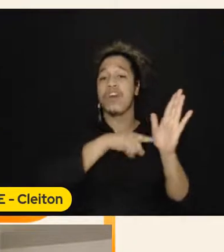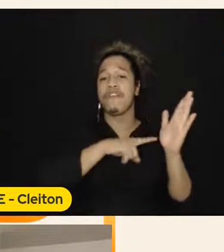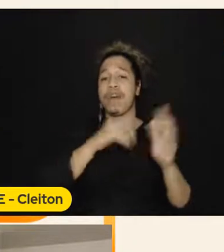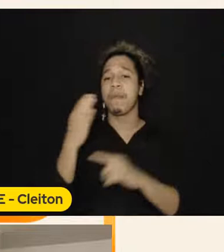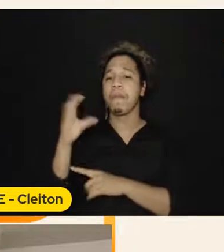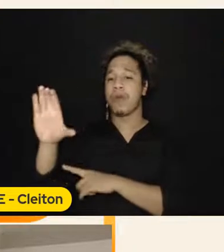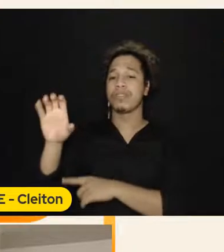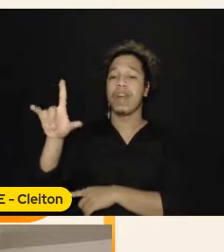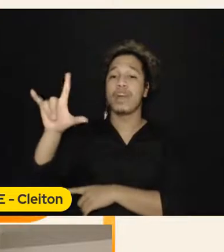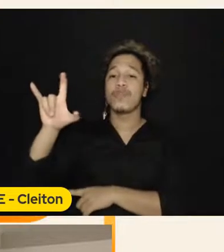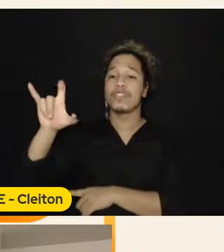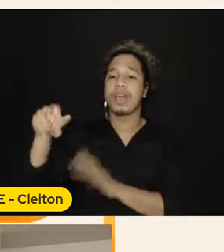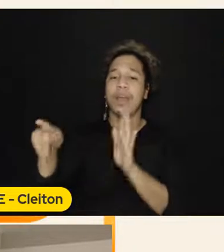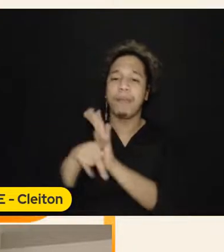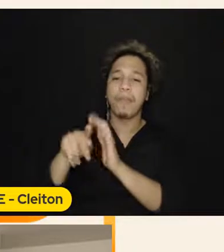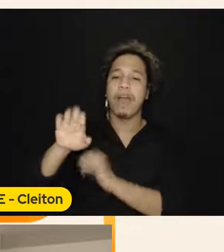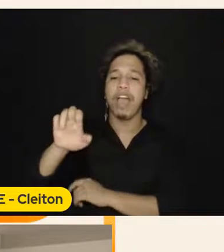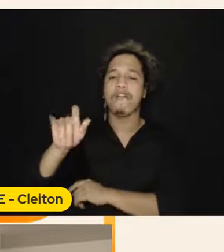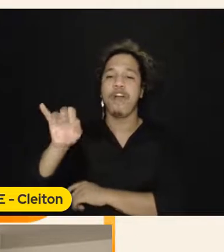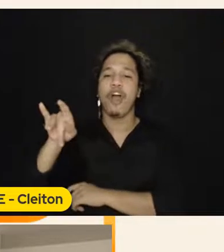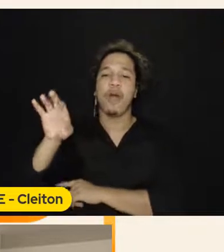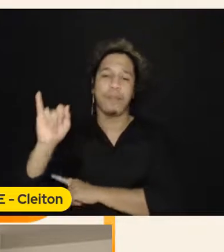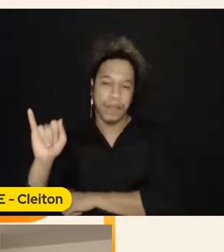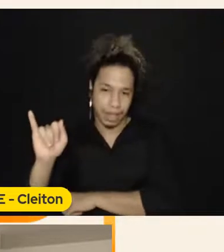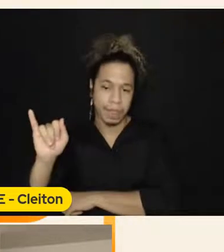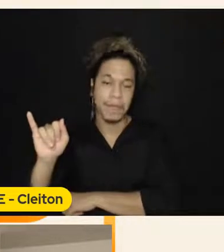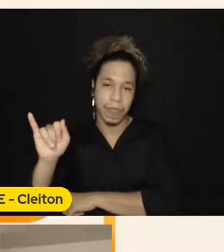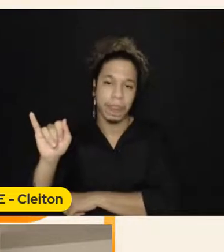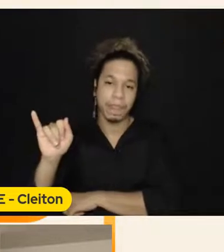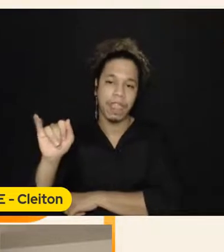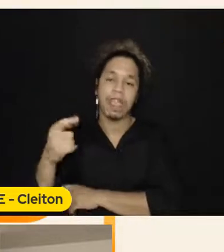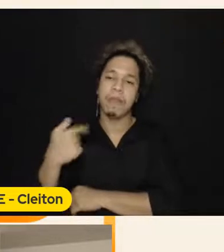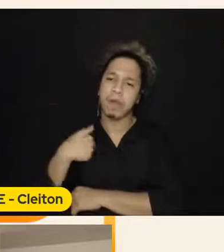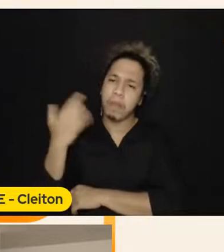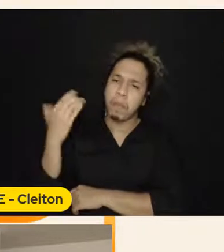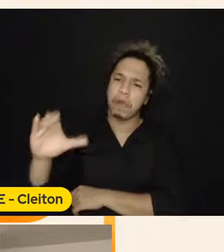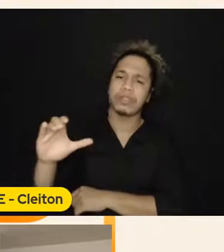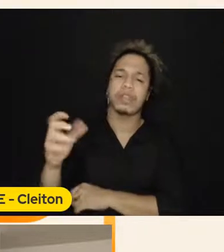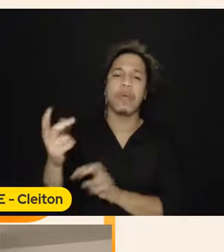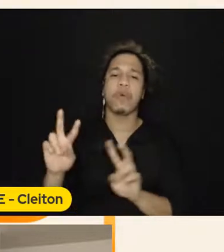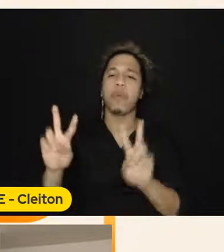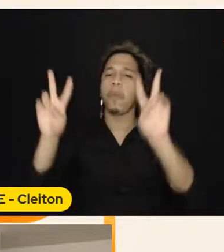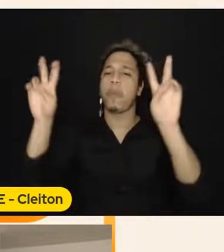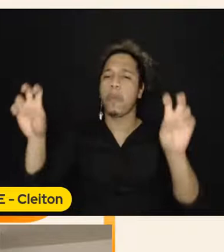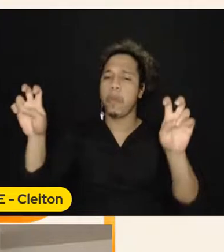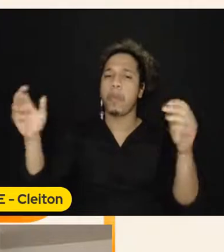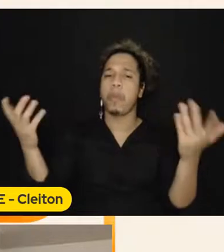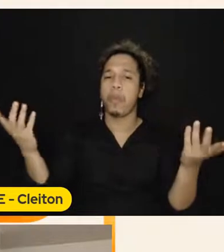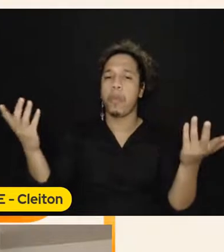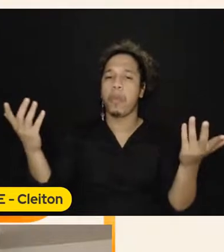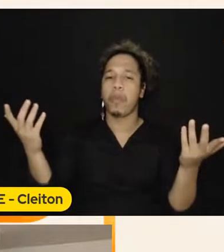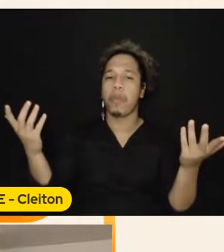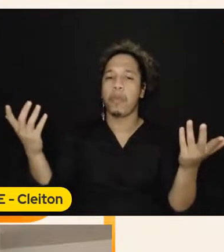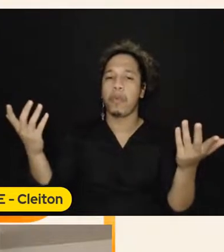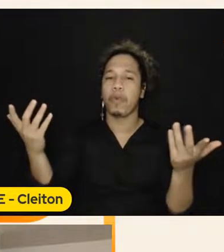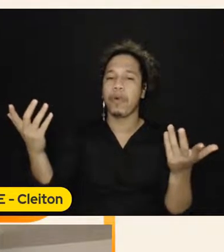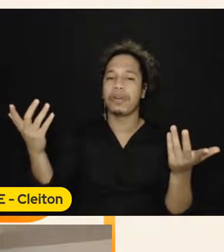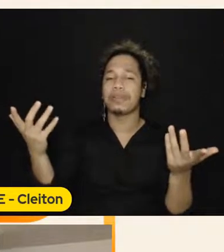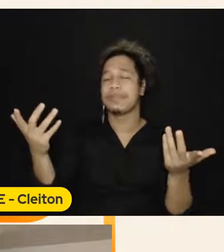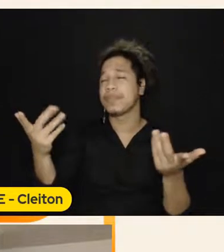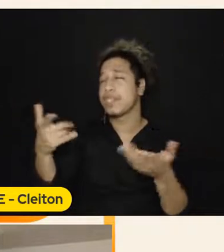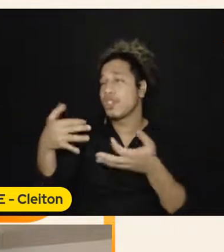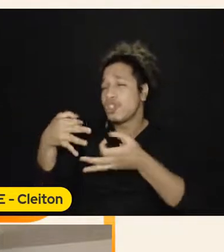post with the subtitle, okay, with your piece of advice,